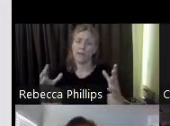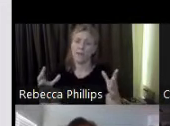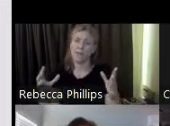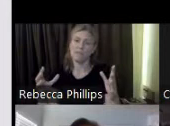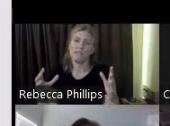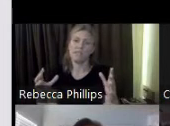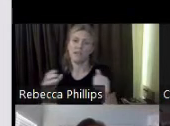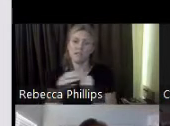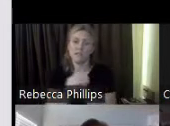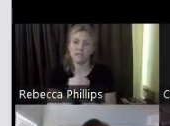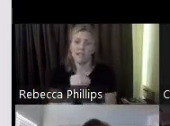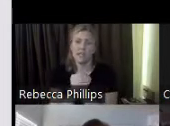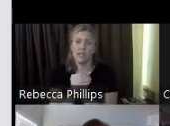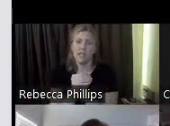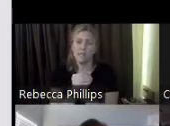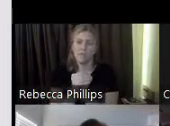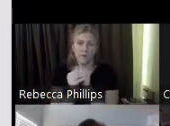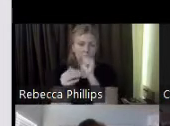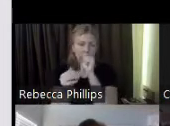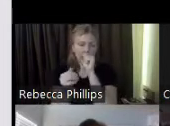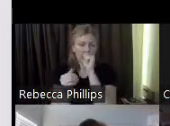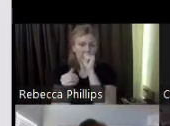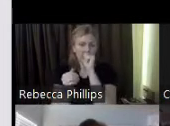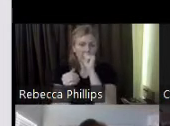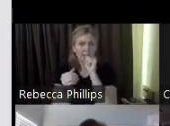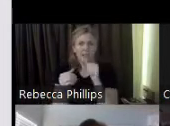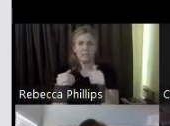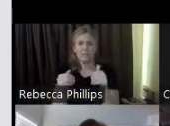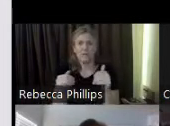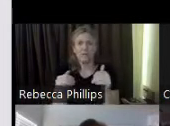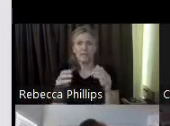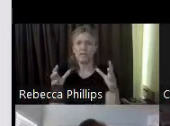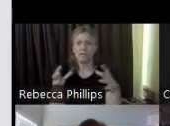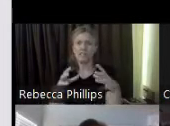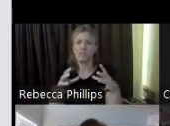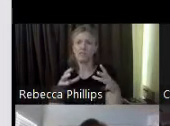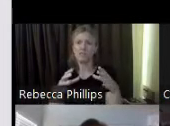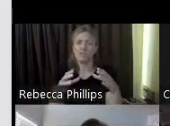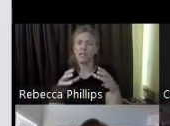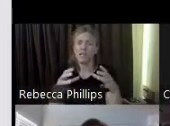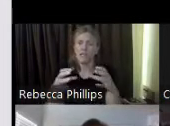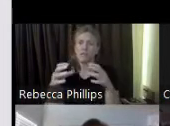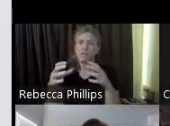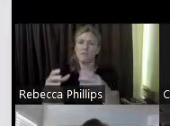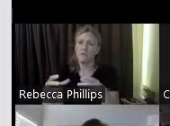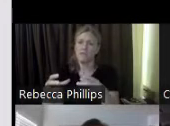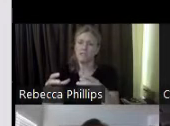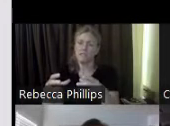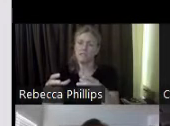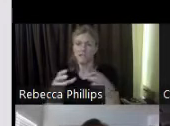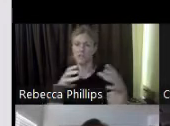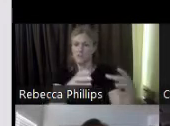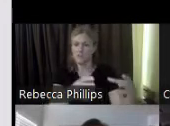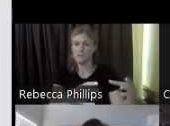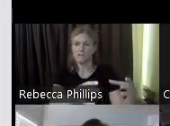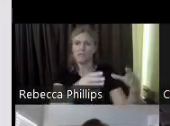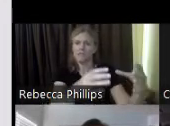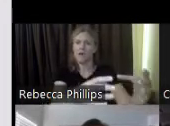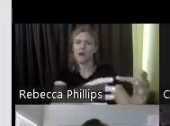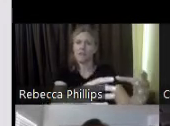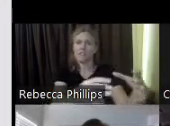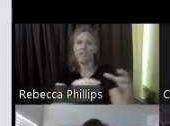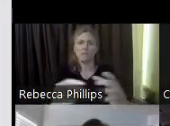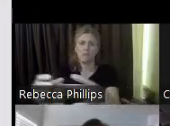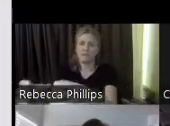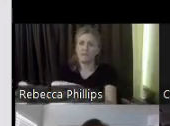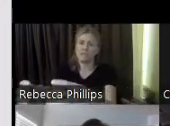more about how they were teaching the classes there. Before he started his schools, there'd be communities of deaf people. And so